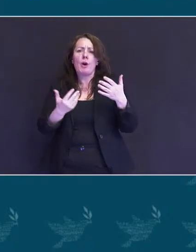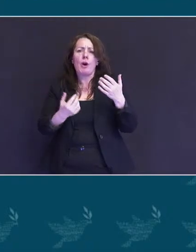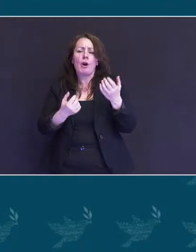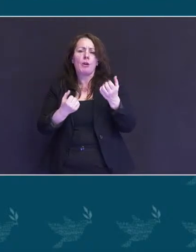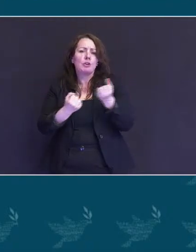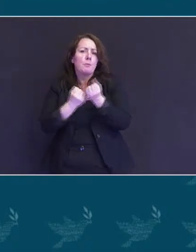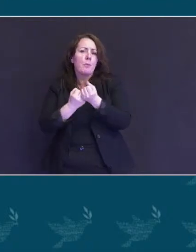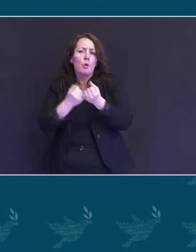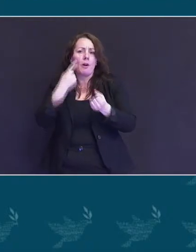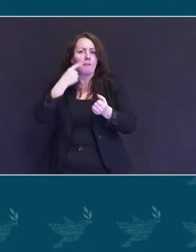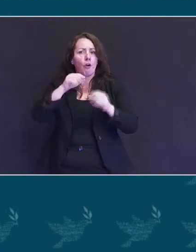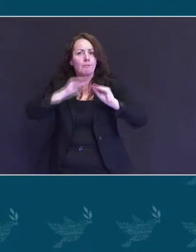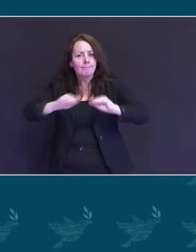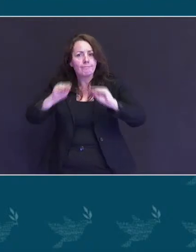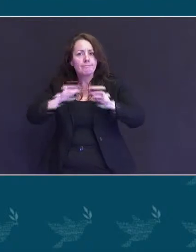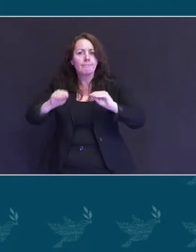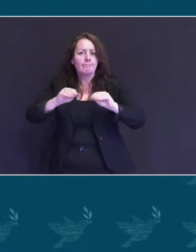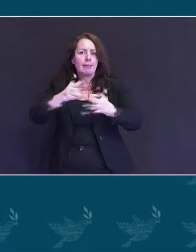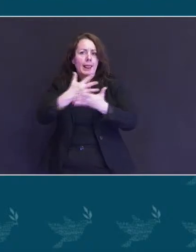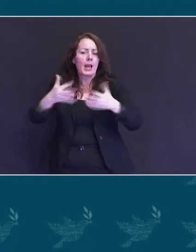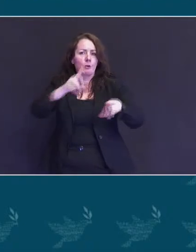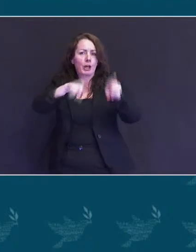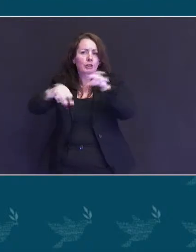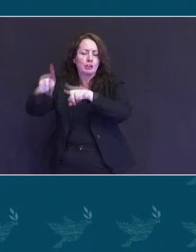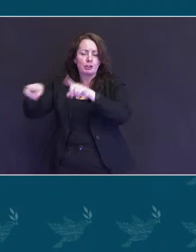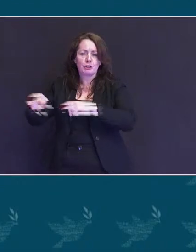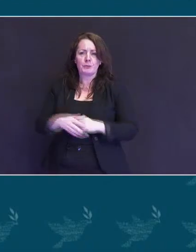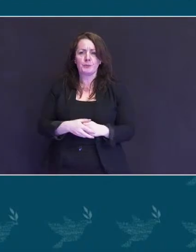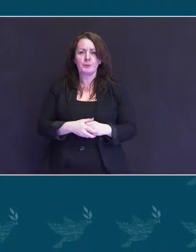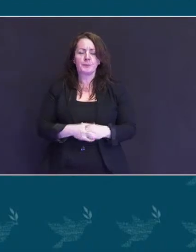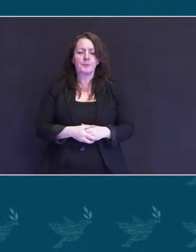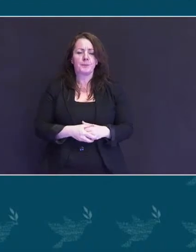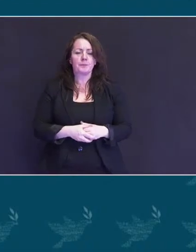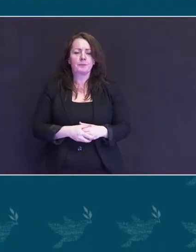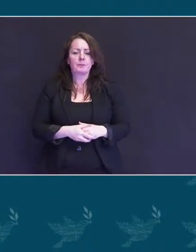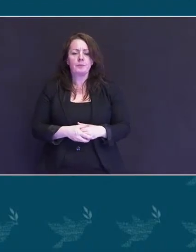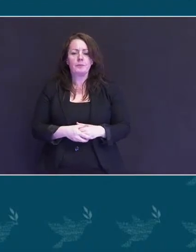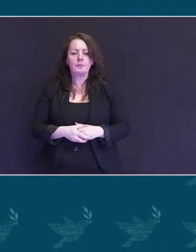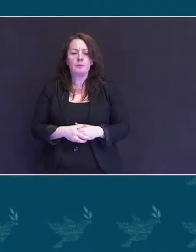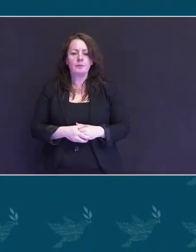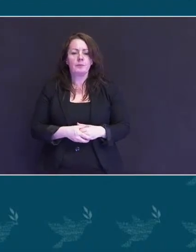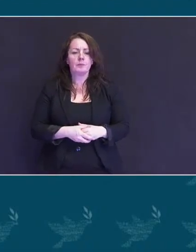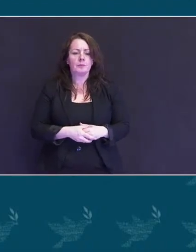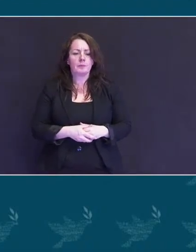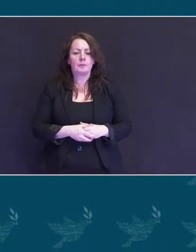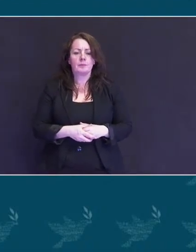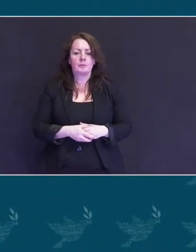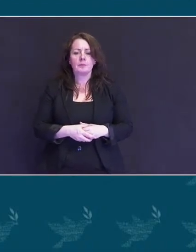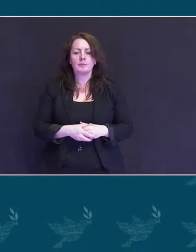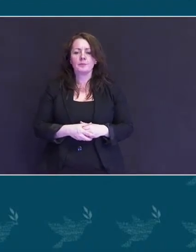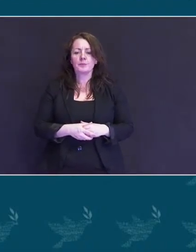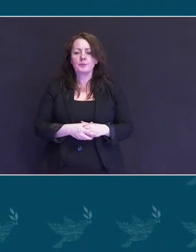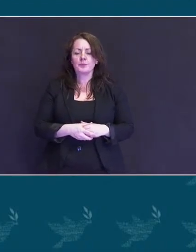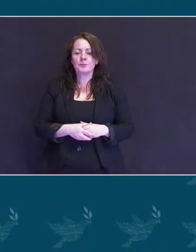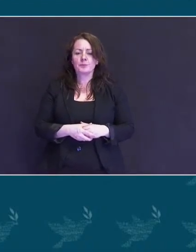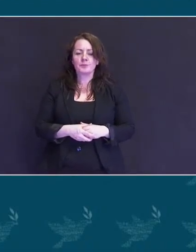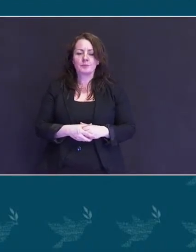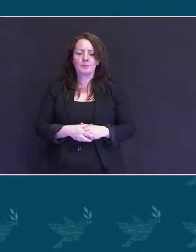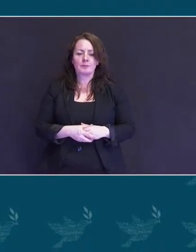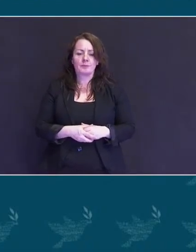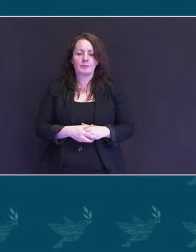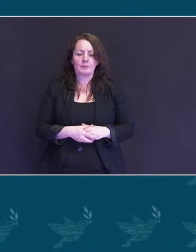we've then also focused on other mother tongue-based languages. For an example,